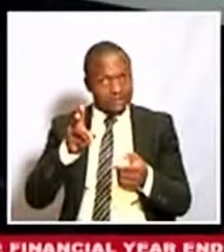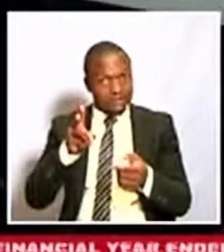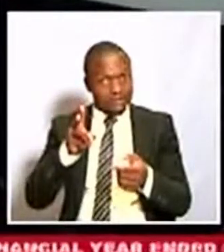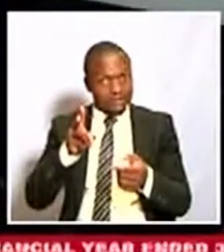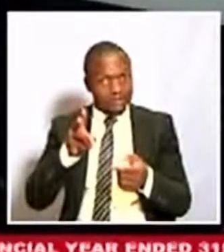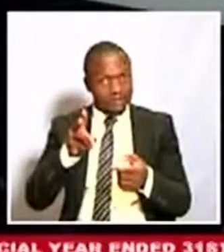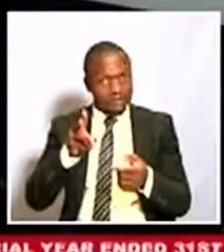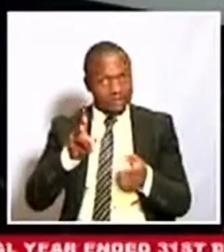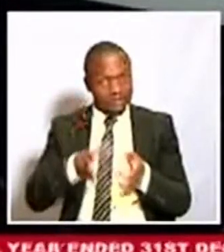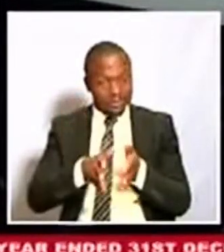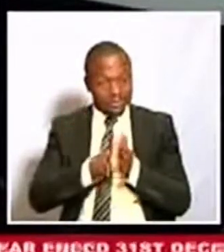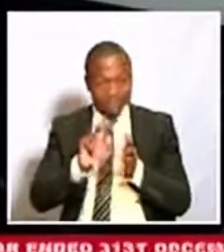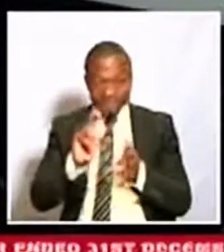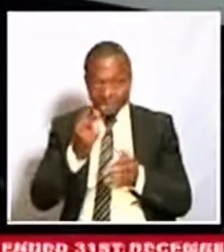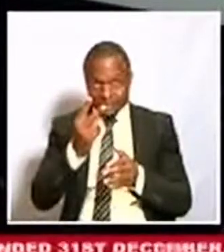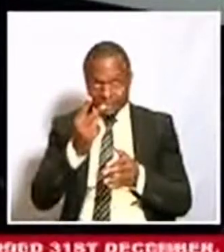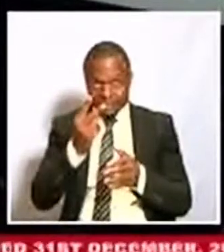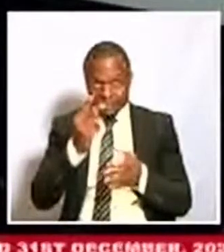query.